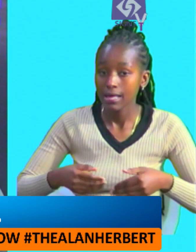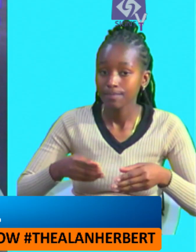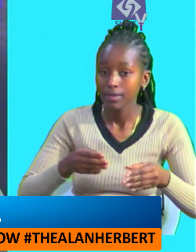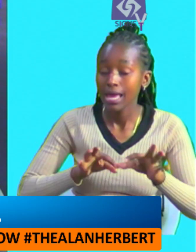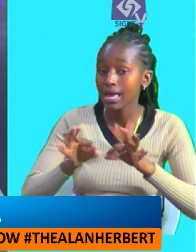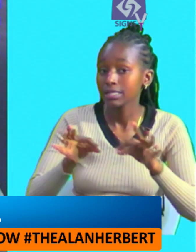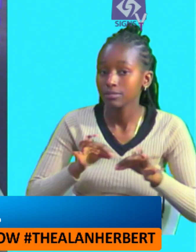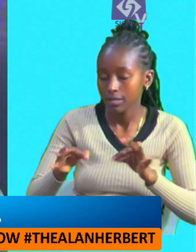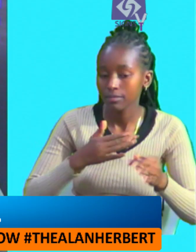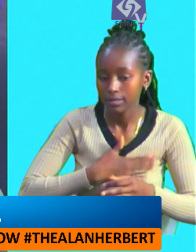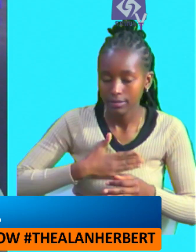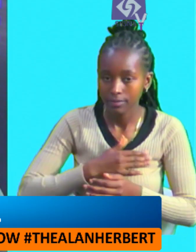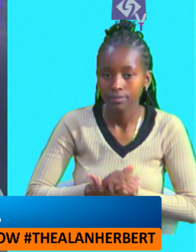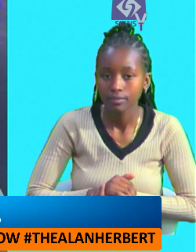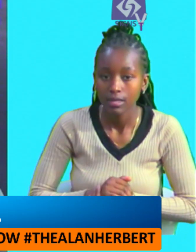jokes.